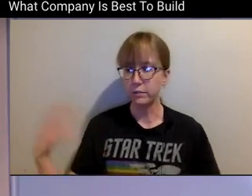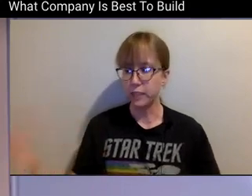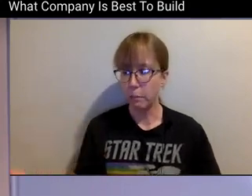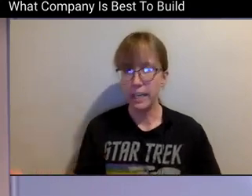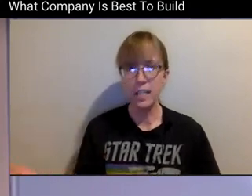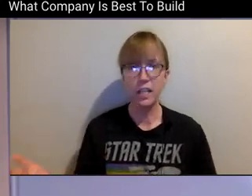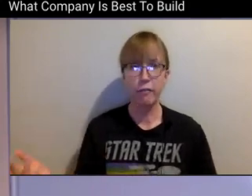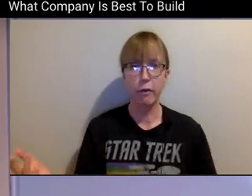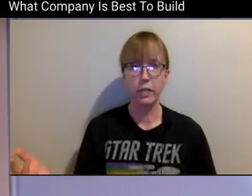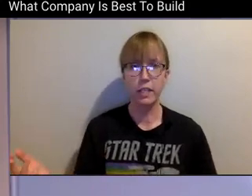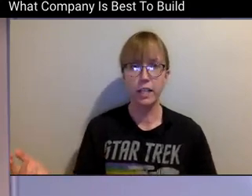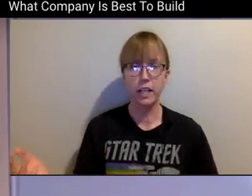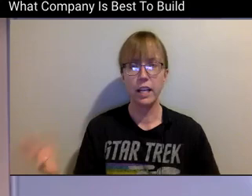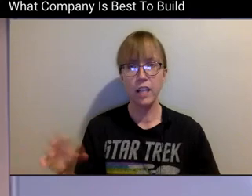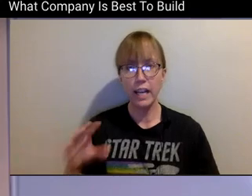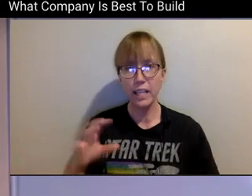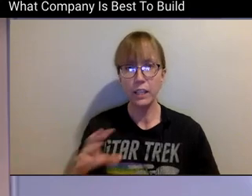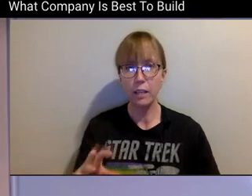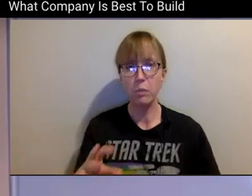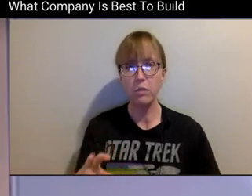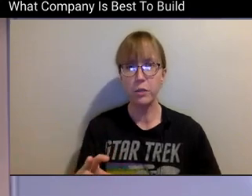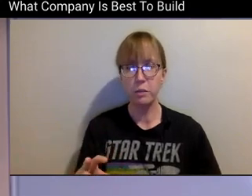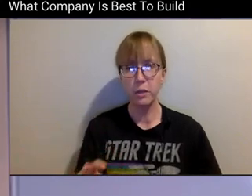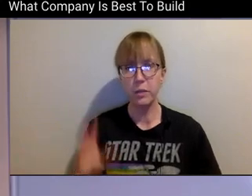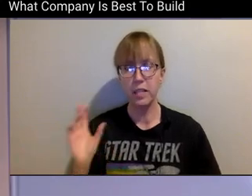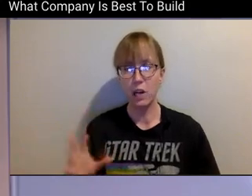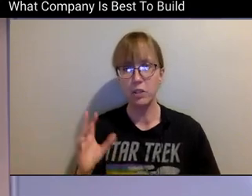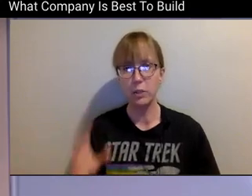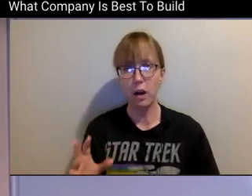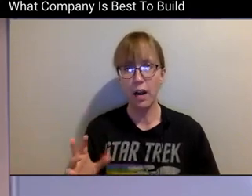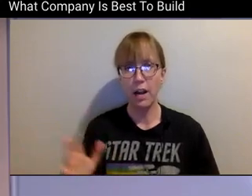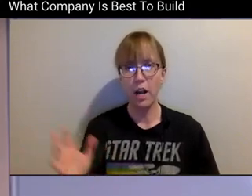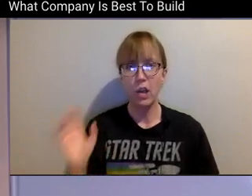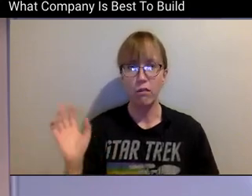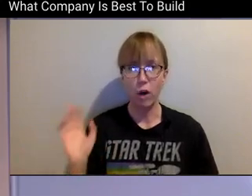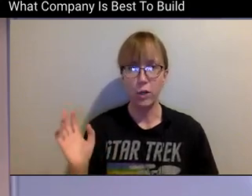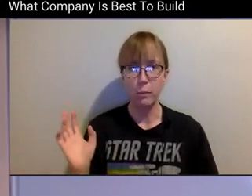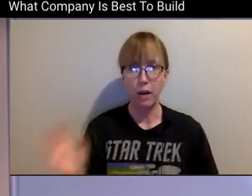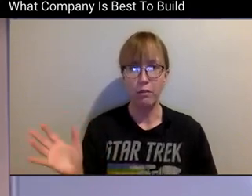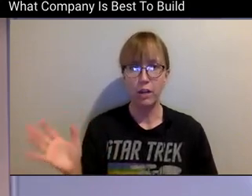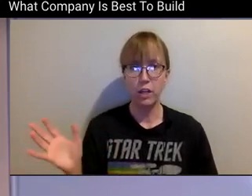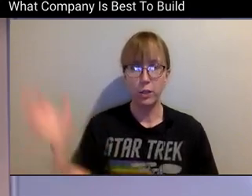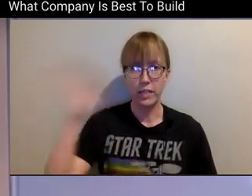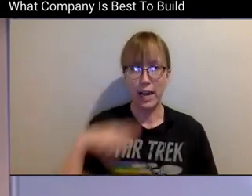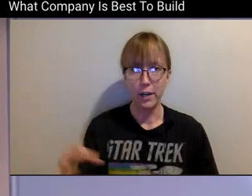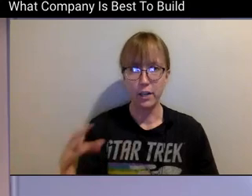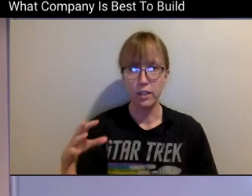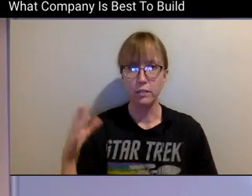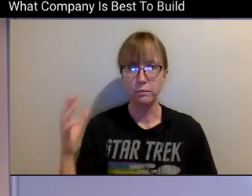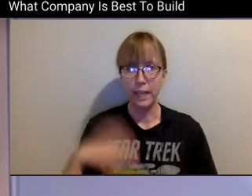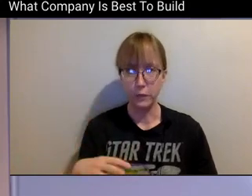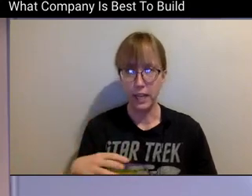in other companies, the focus is on the number of distributors, but it's also on the volume of your